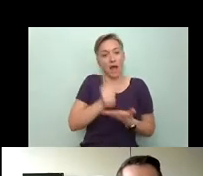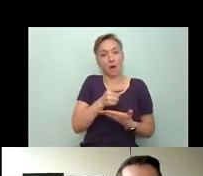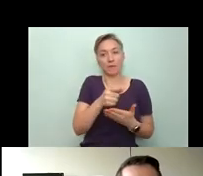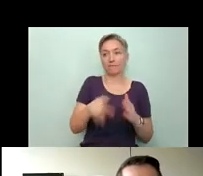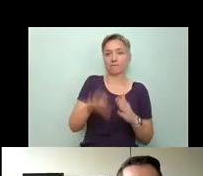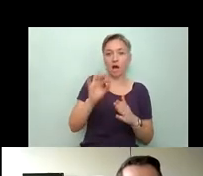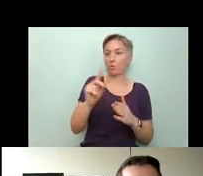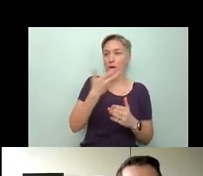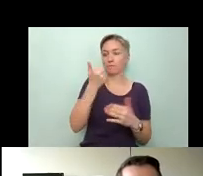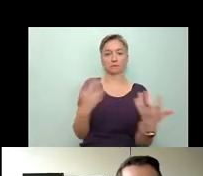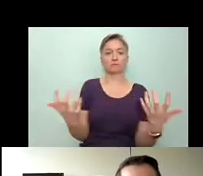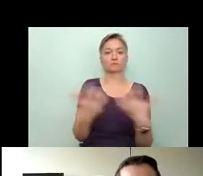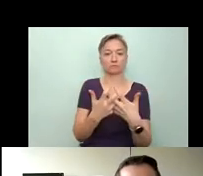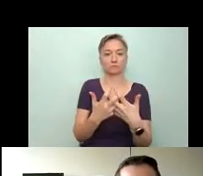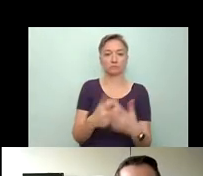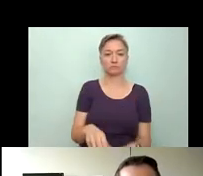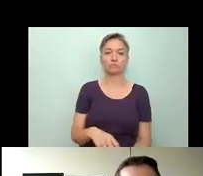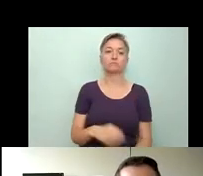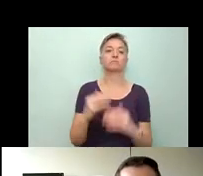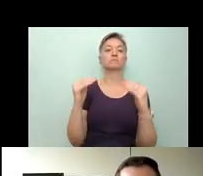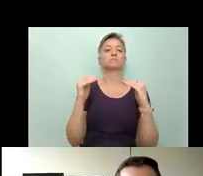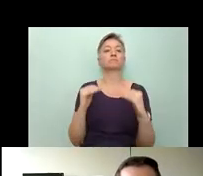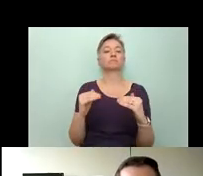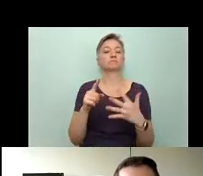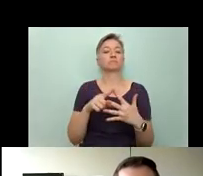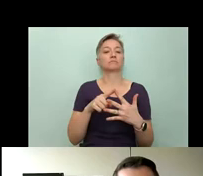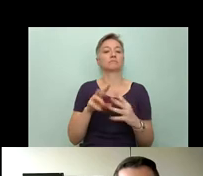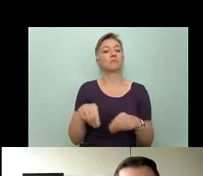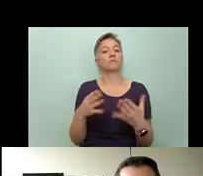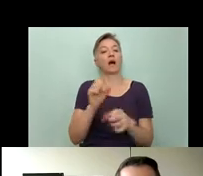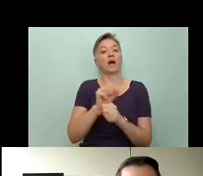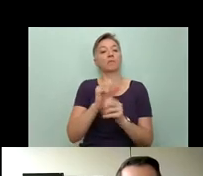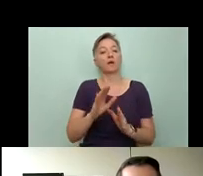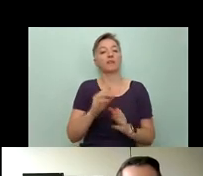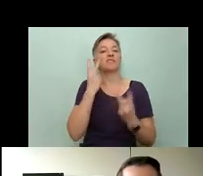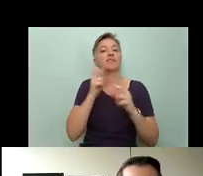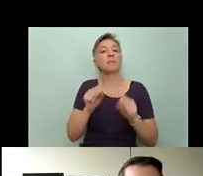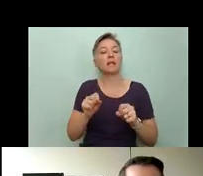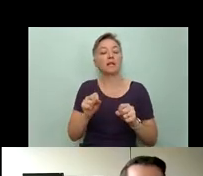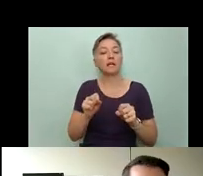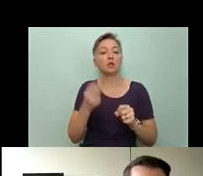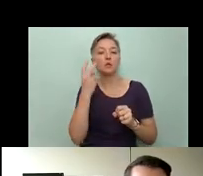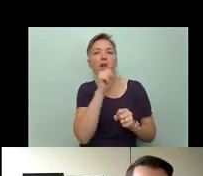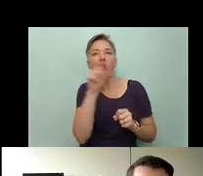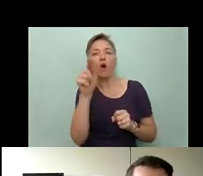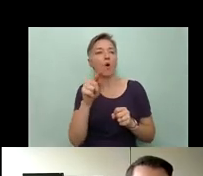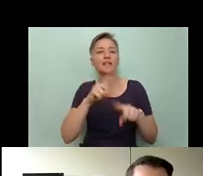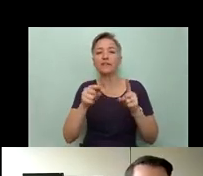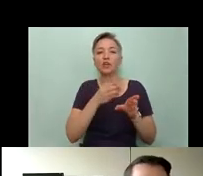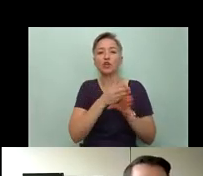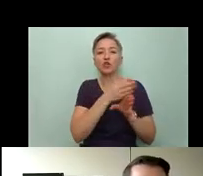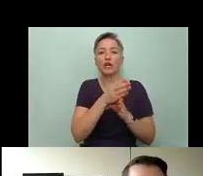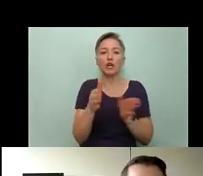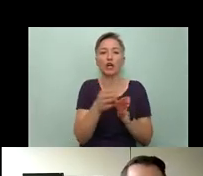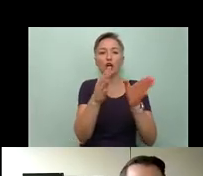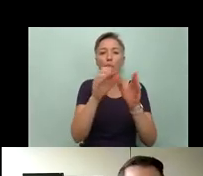the needed resources. We also wanna give employees the visibility into different career paths to empower them to